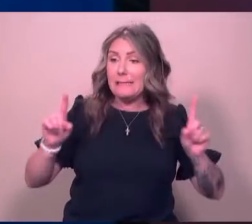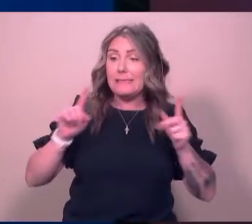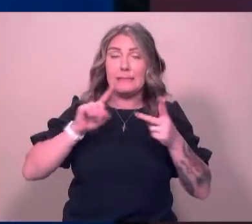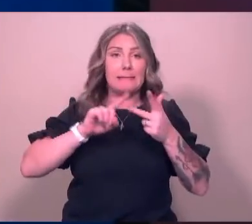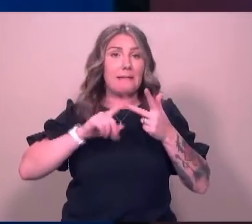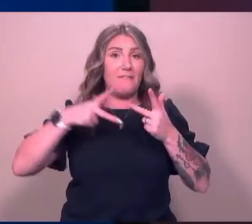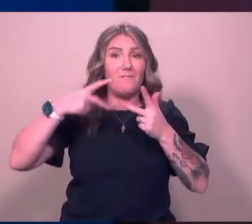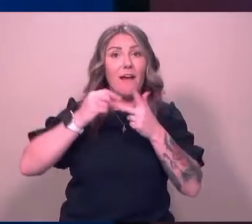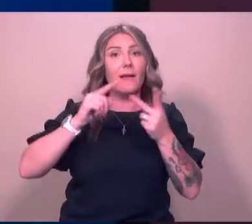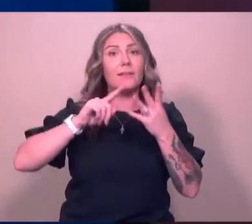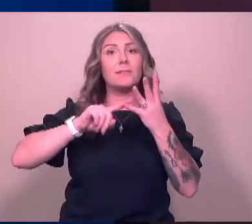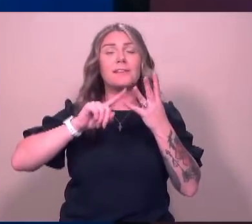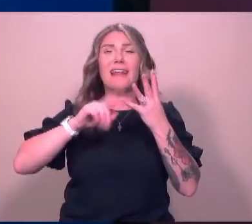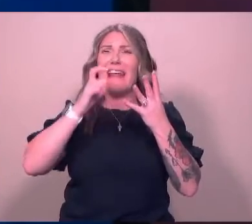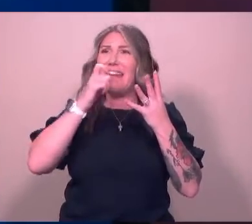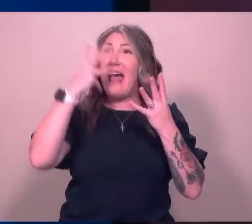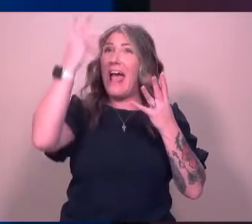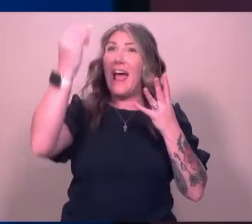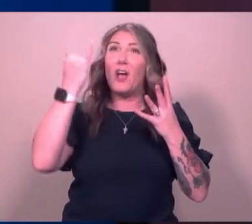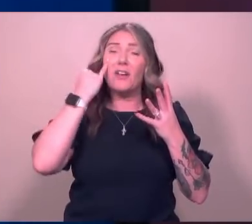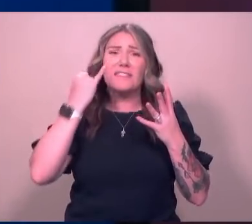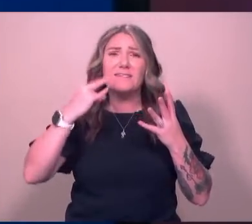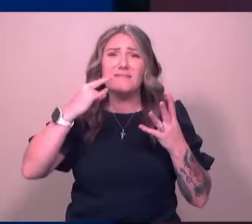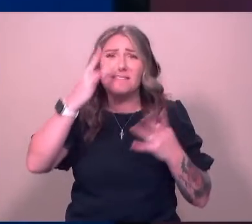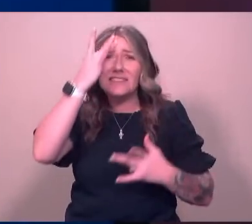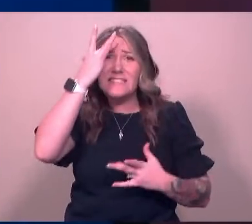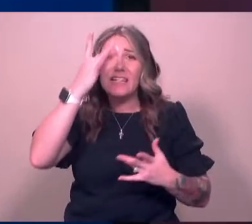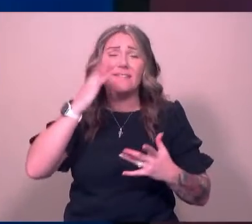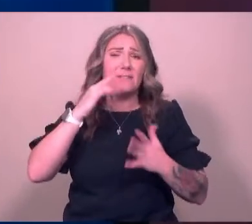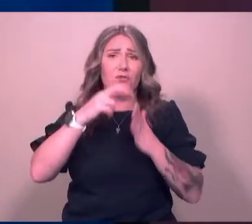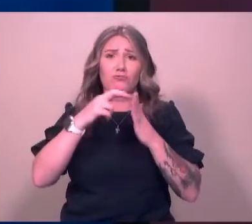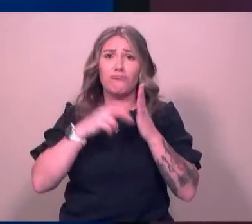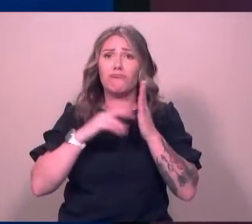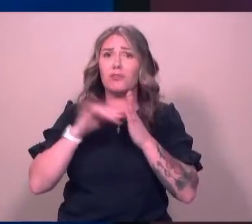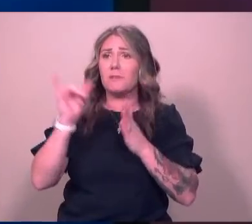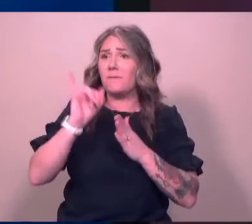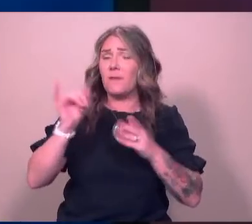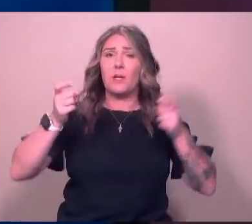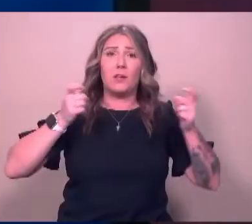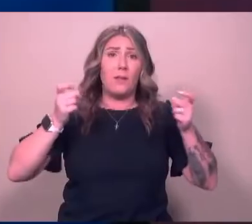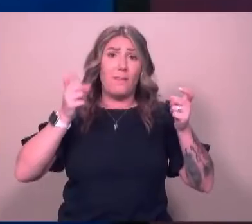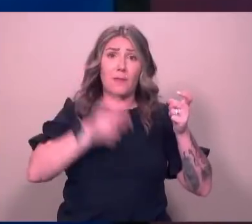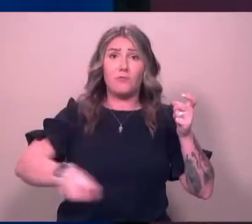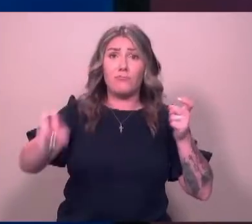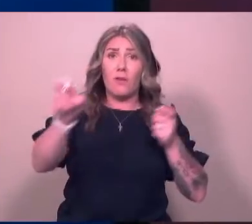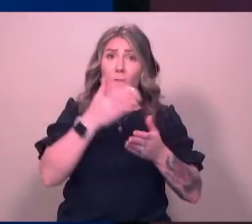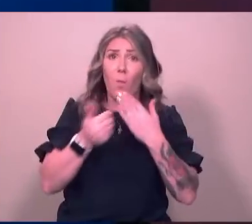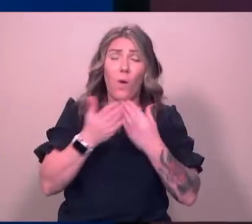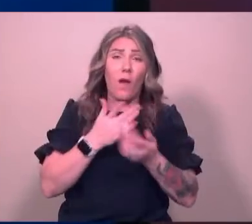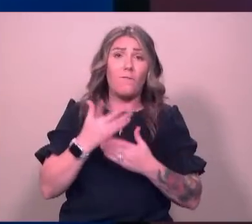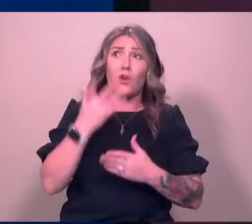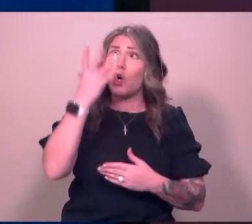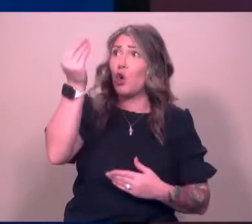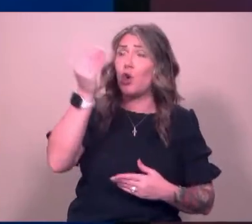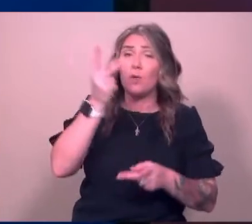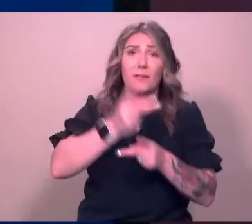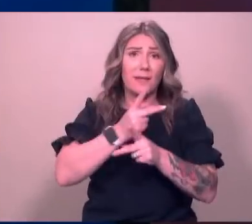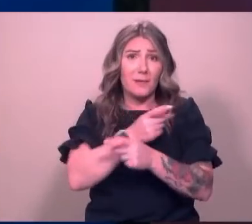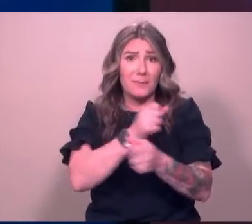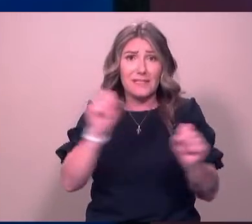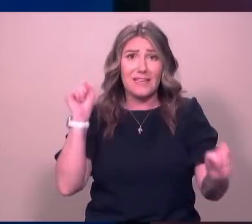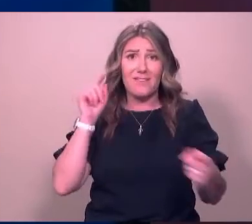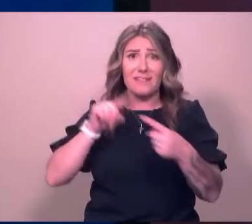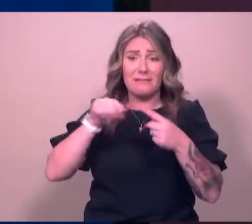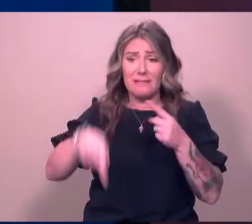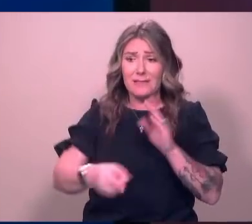Don't go out if you're sick. They're the rules of infection control. You know what? They travel with you wherever you go. They keep you safe until this moment and